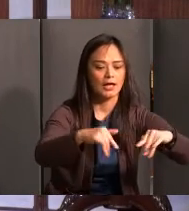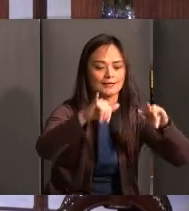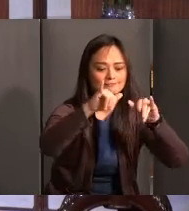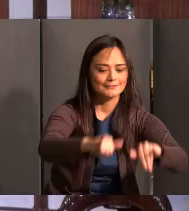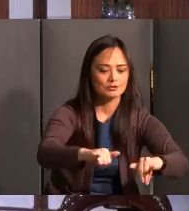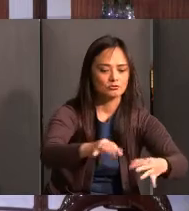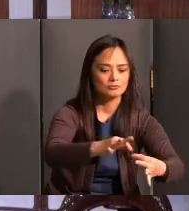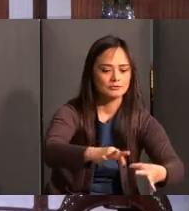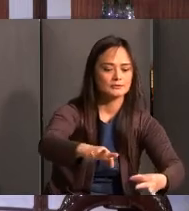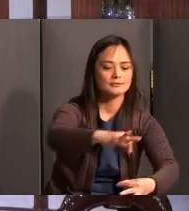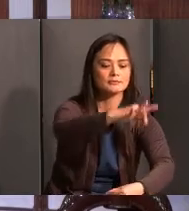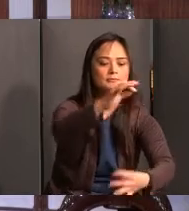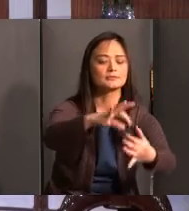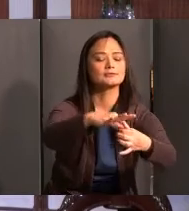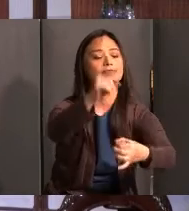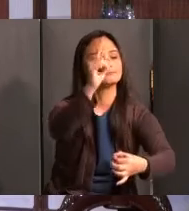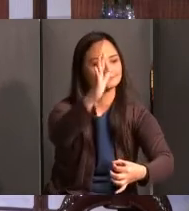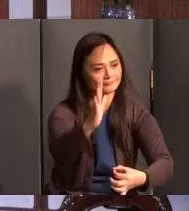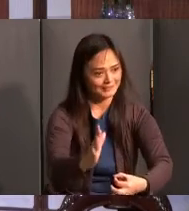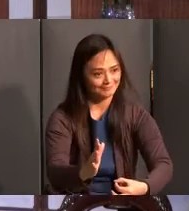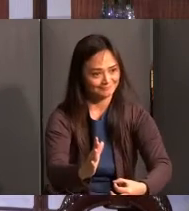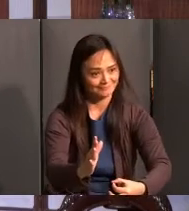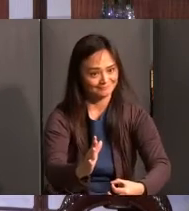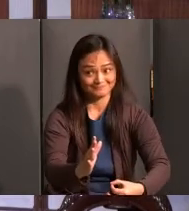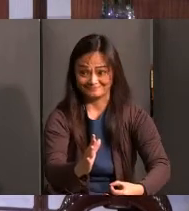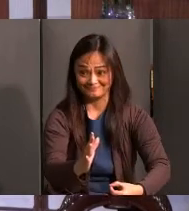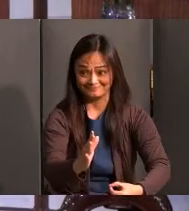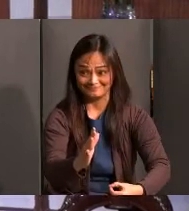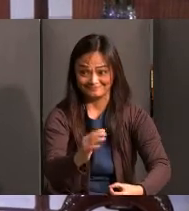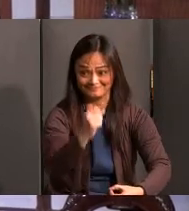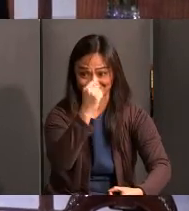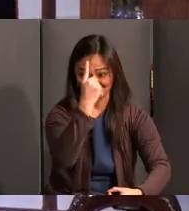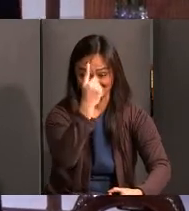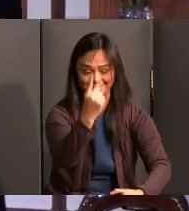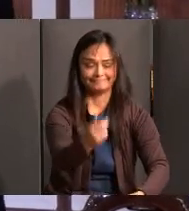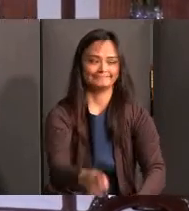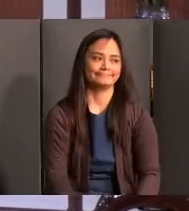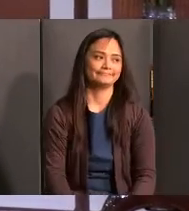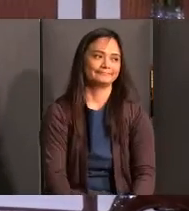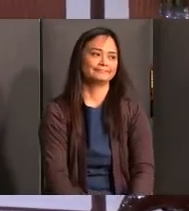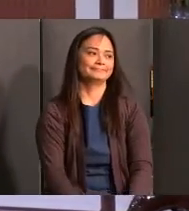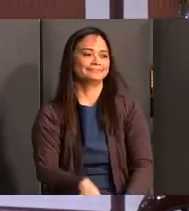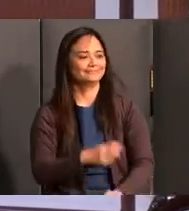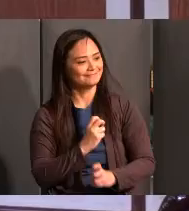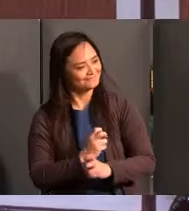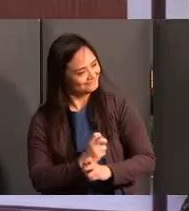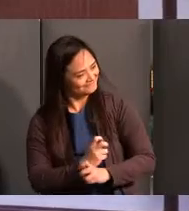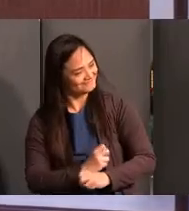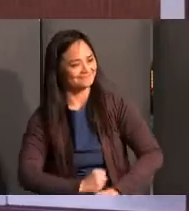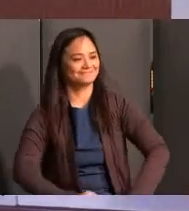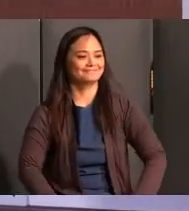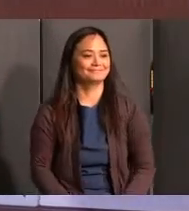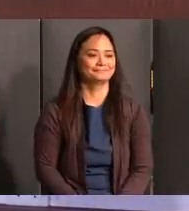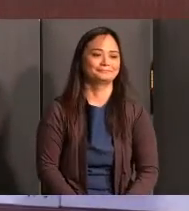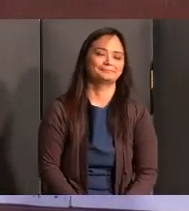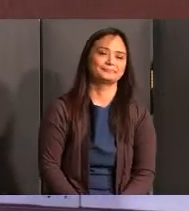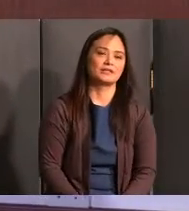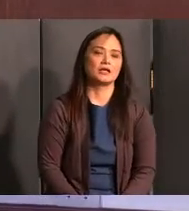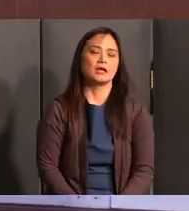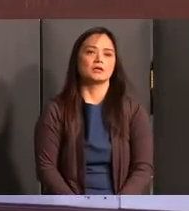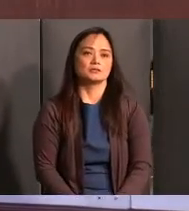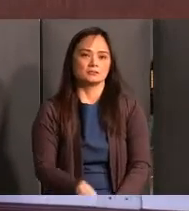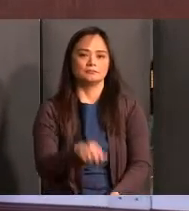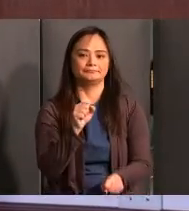Spirit. In fact, when I was contemplating on what to preach today, what to preach this